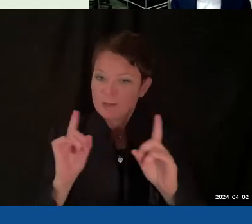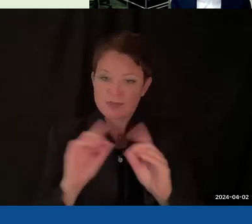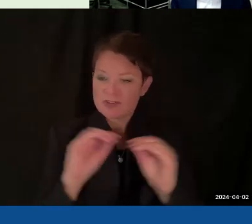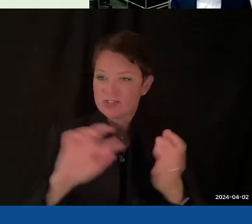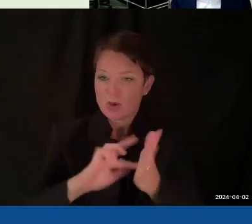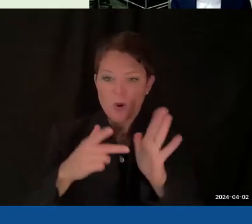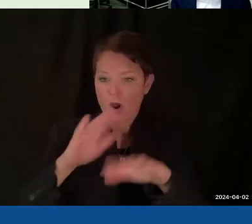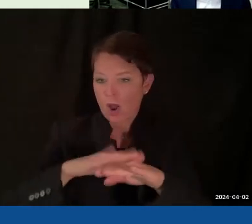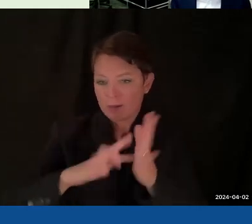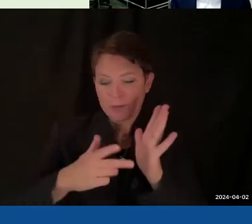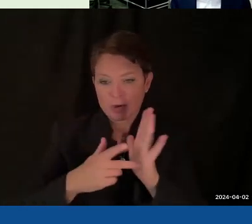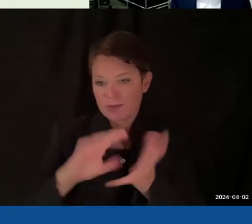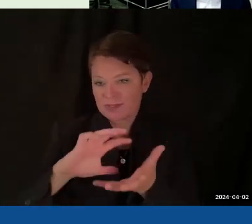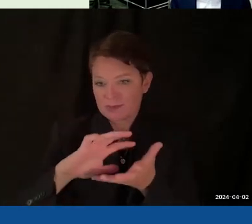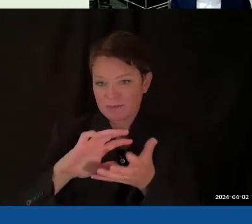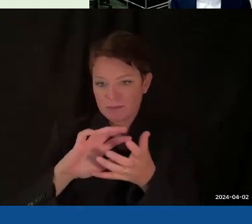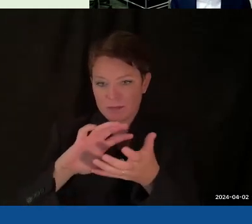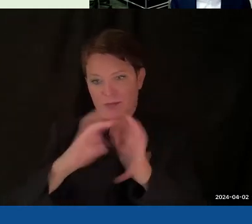intended distortion.